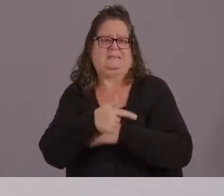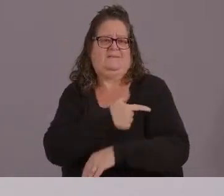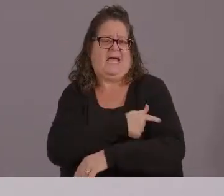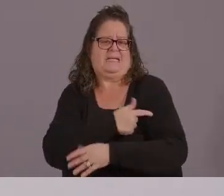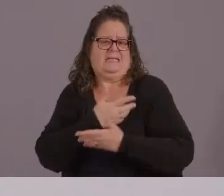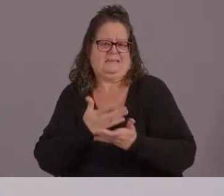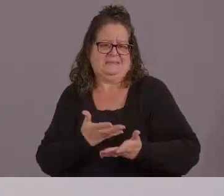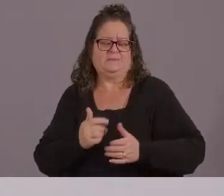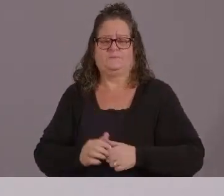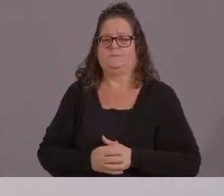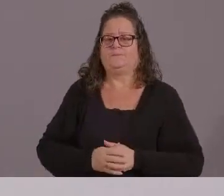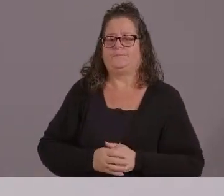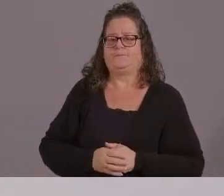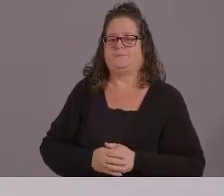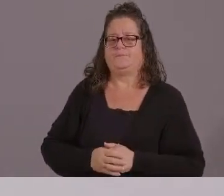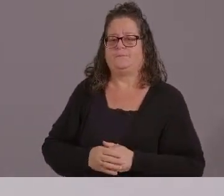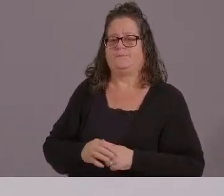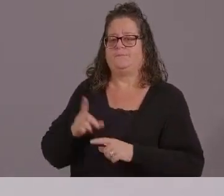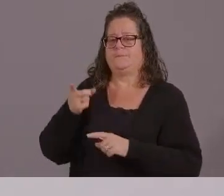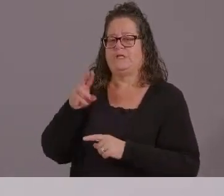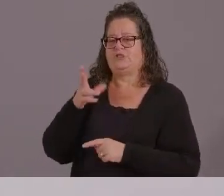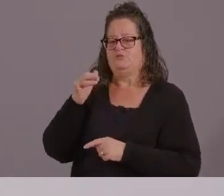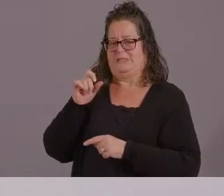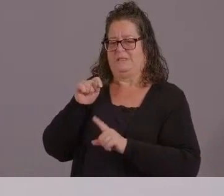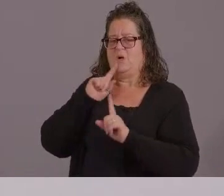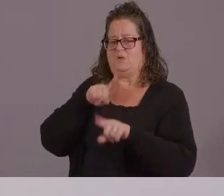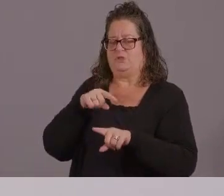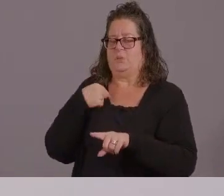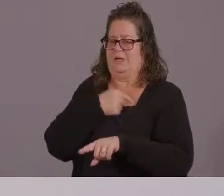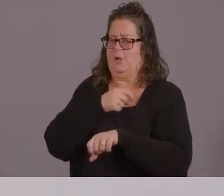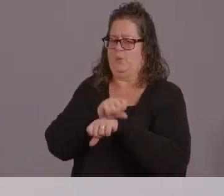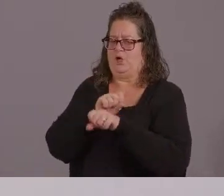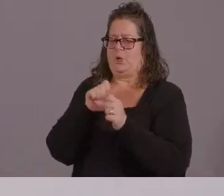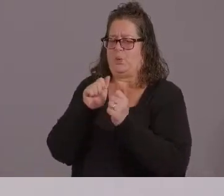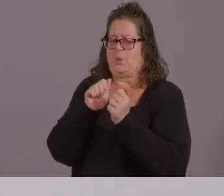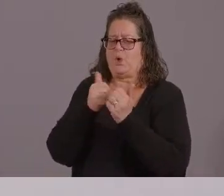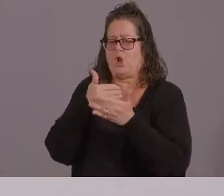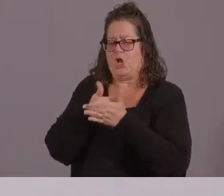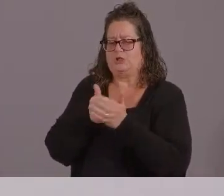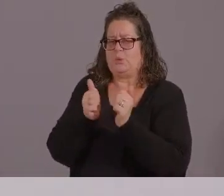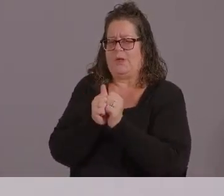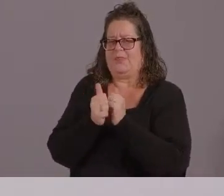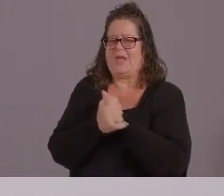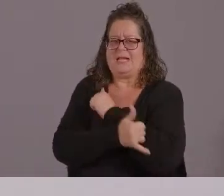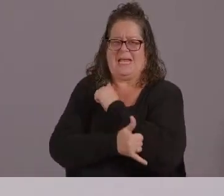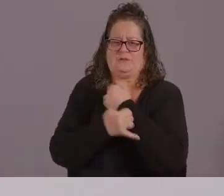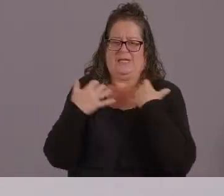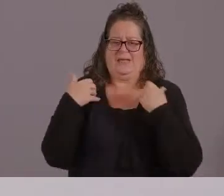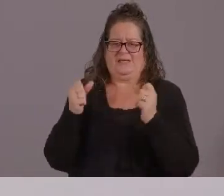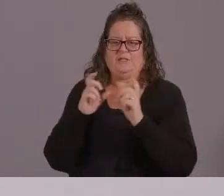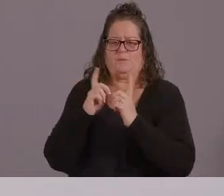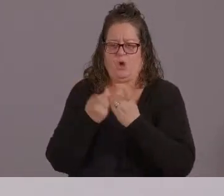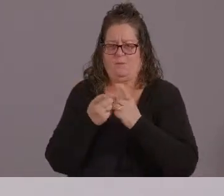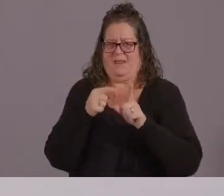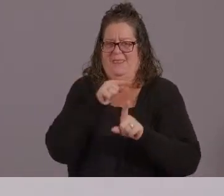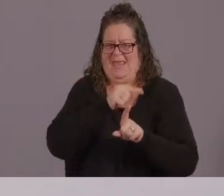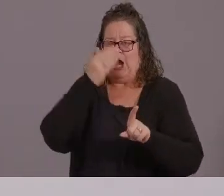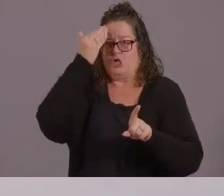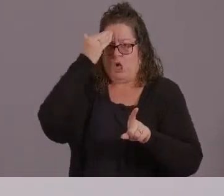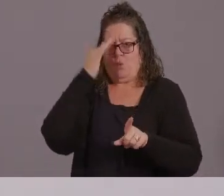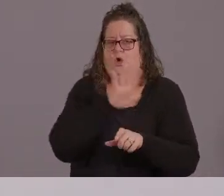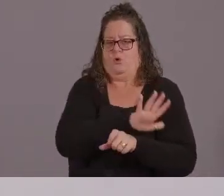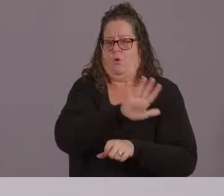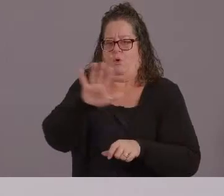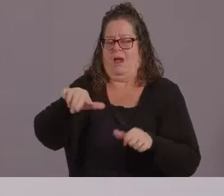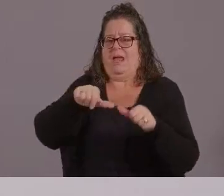are really the boots on the ground and determining the communities where those mobile opportunities should be. So the state's going to primarily